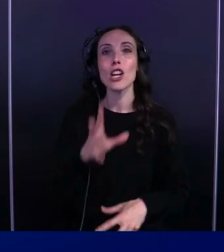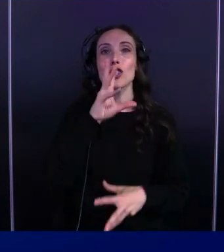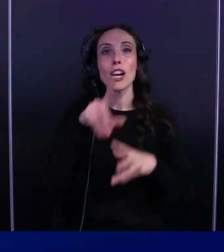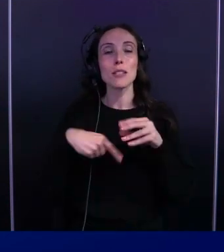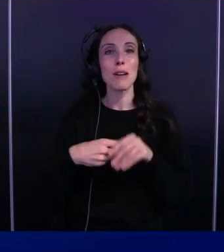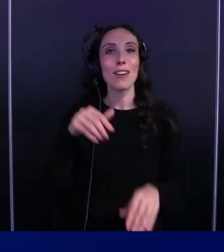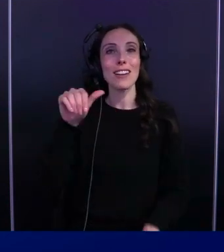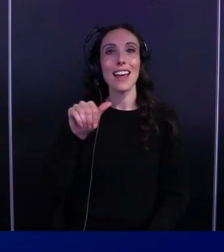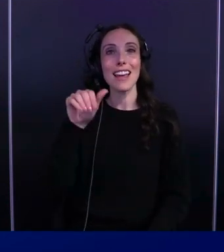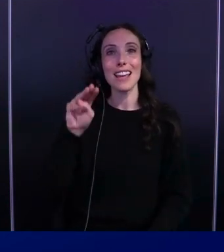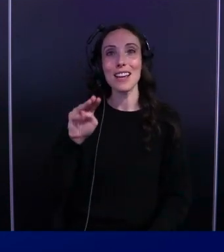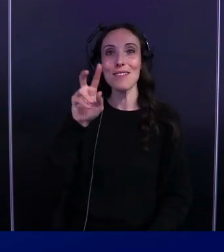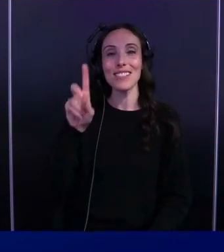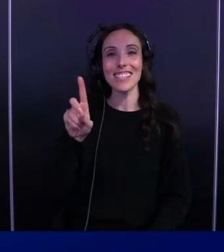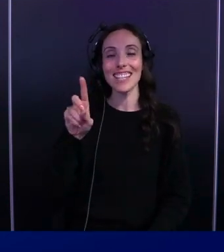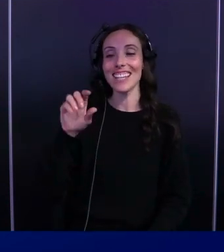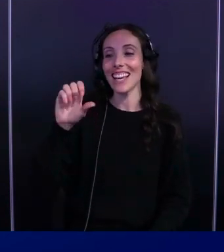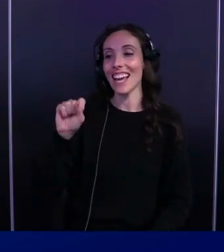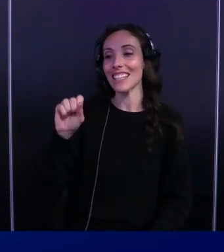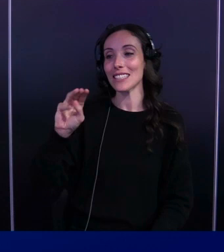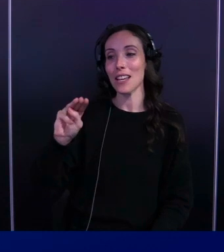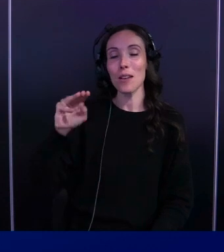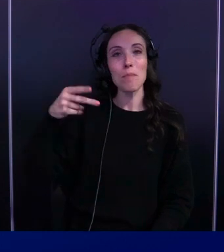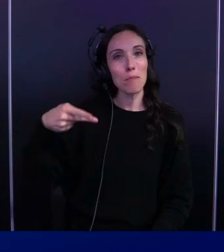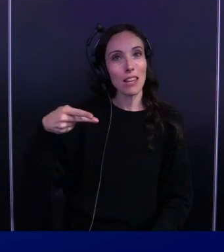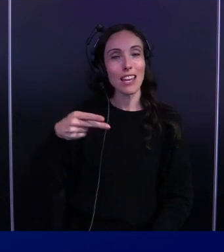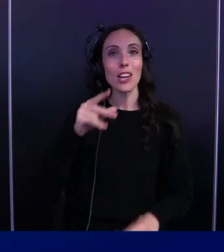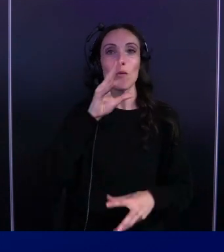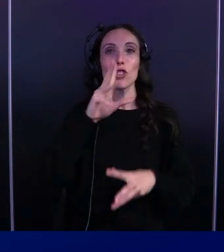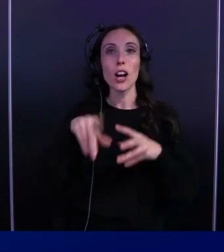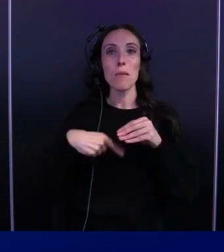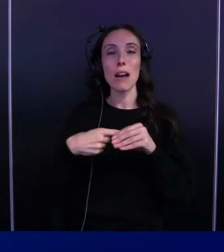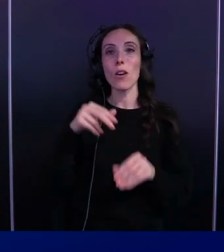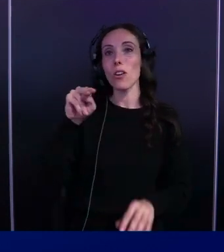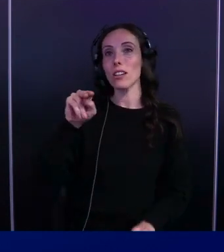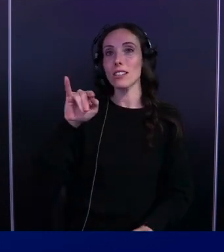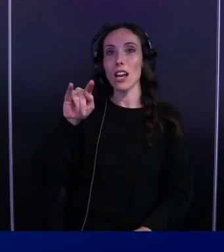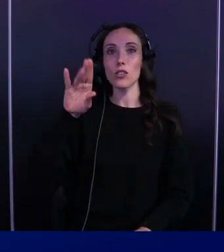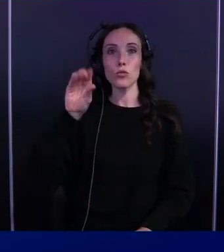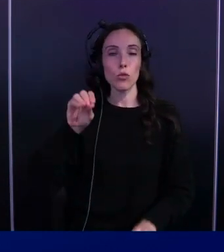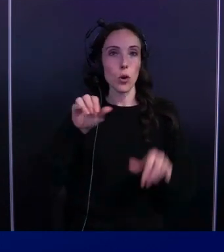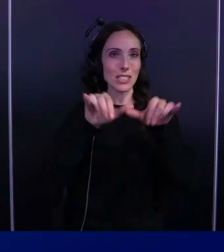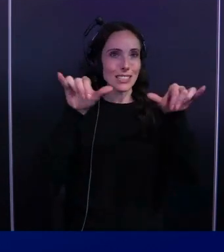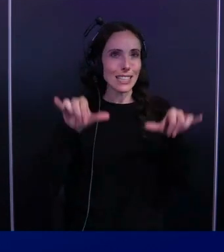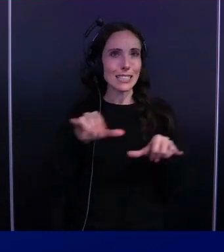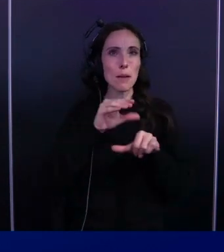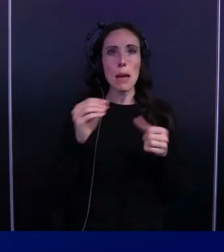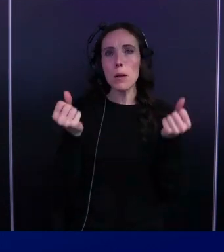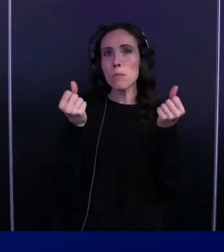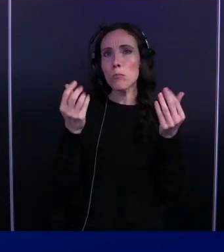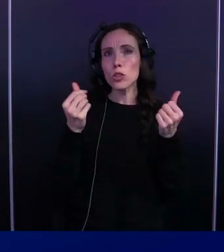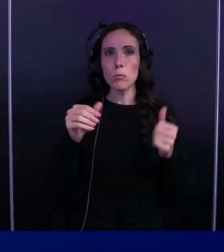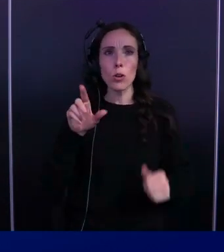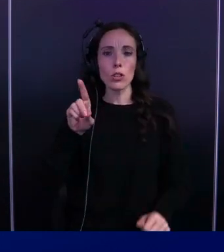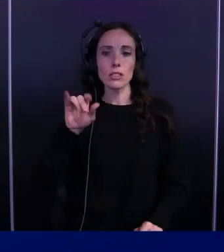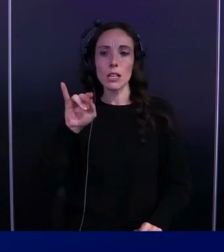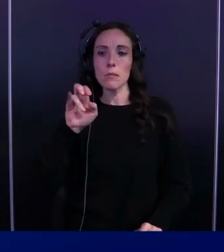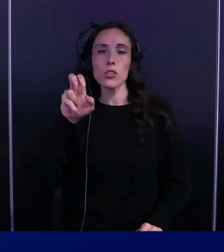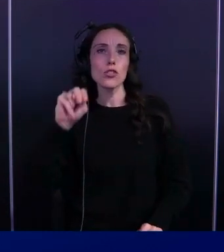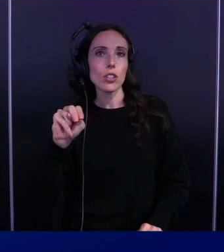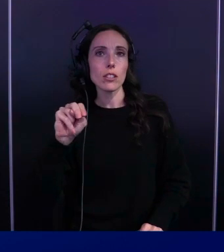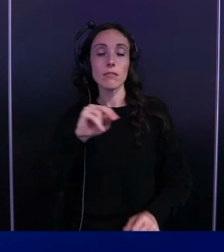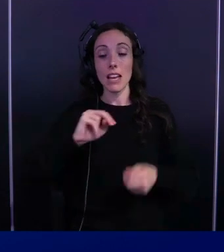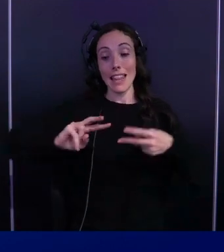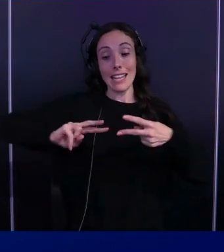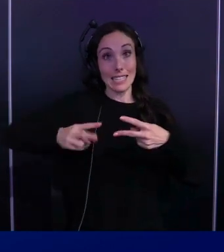SMP. We talked a little bit earlier, we spoke about the Nitro system and the multiple dimensions. And I think the other secondary dimension that we